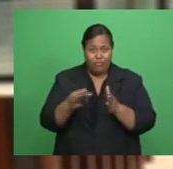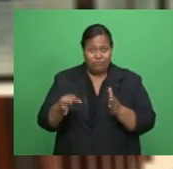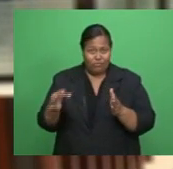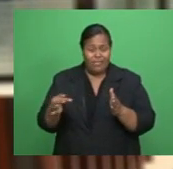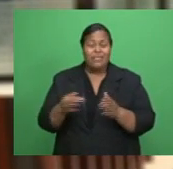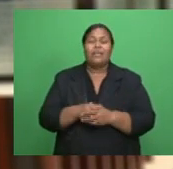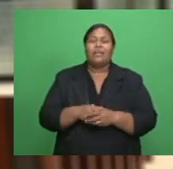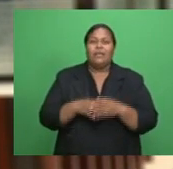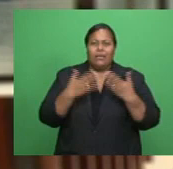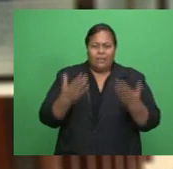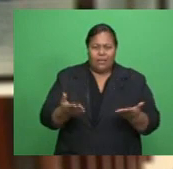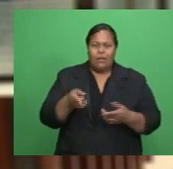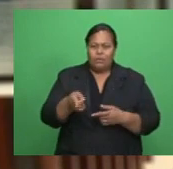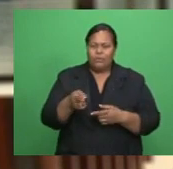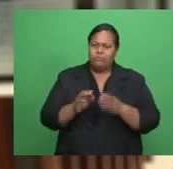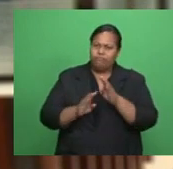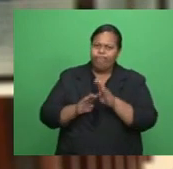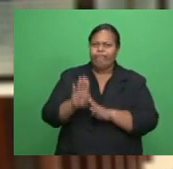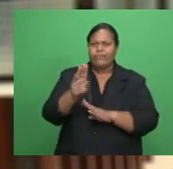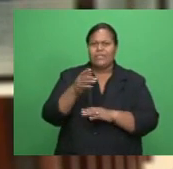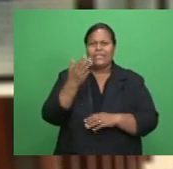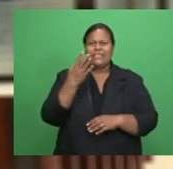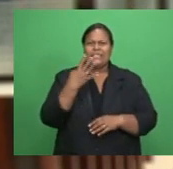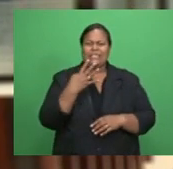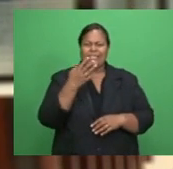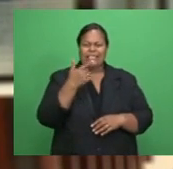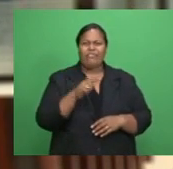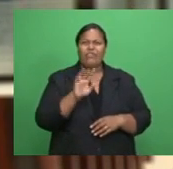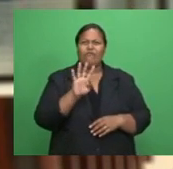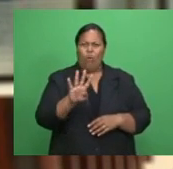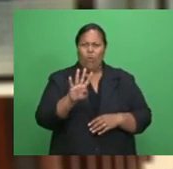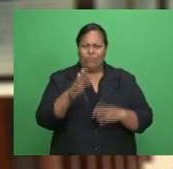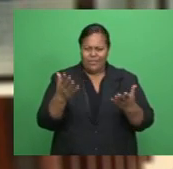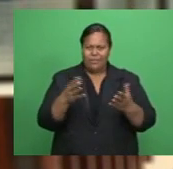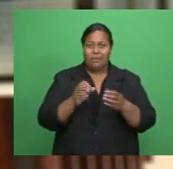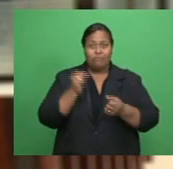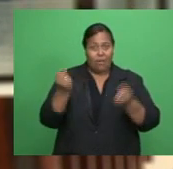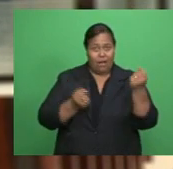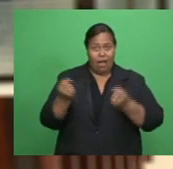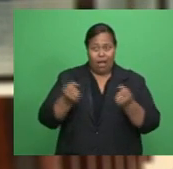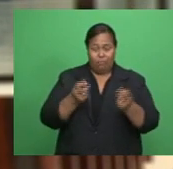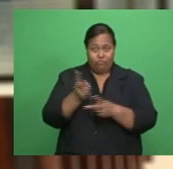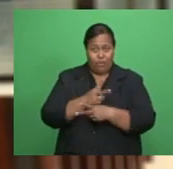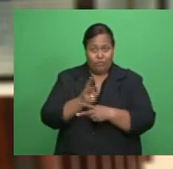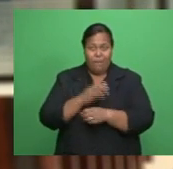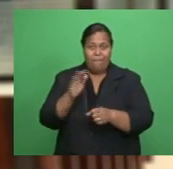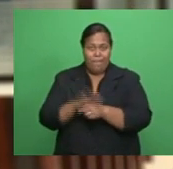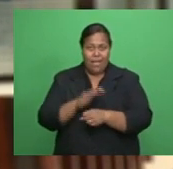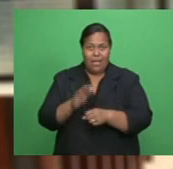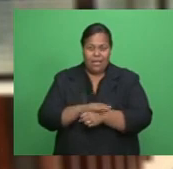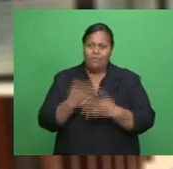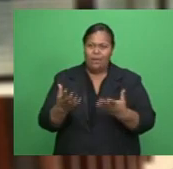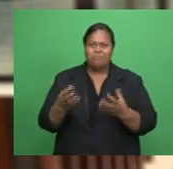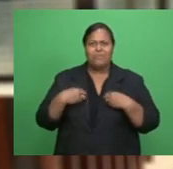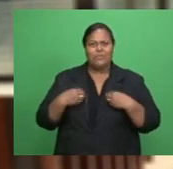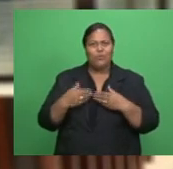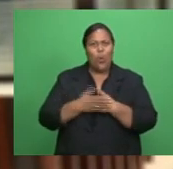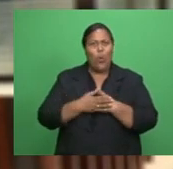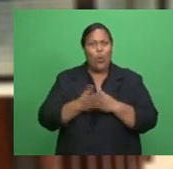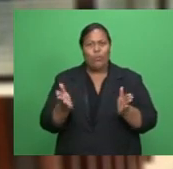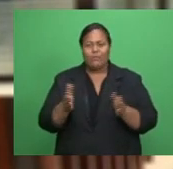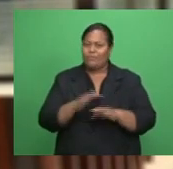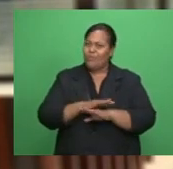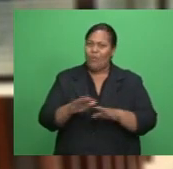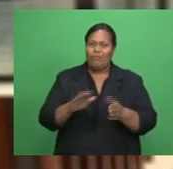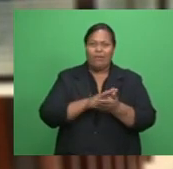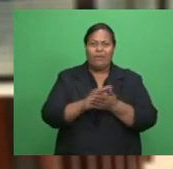more in 74 years in June as motor vehicle production accelerated amid the reopening of businesses. And that's all from